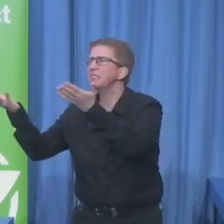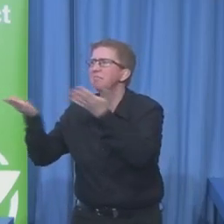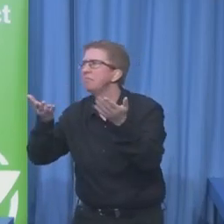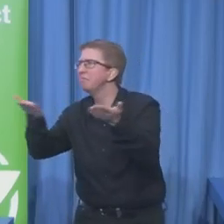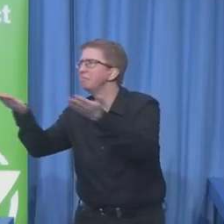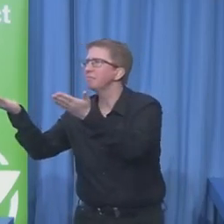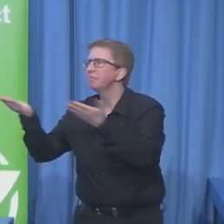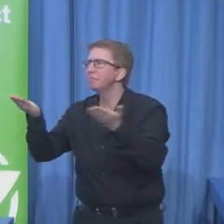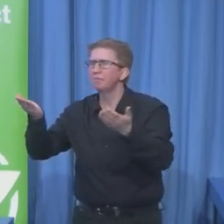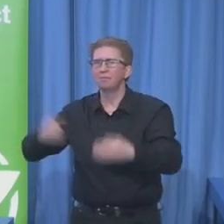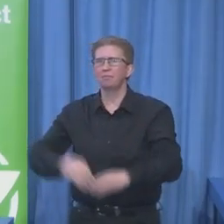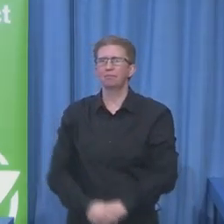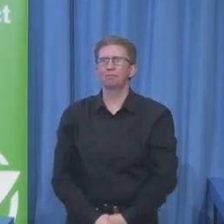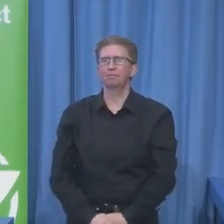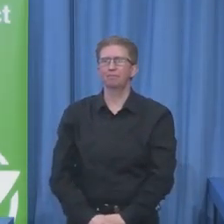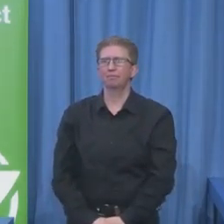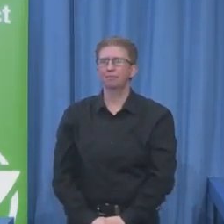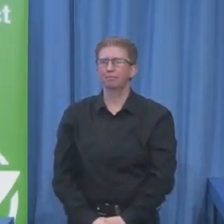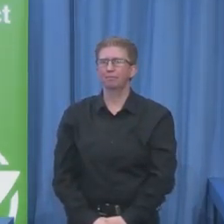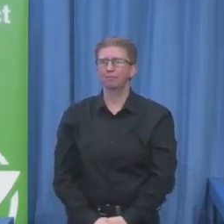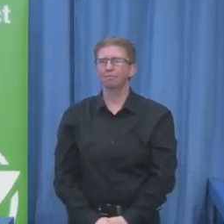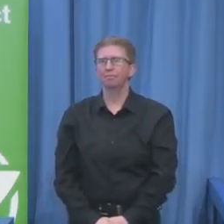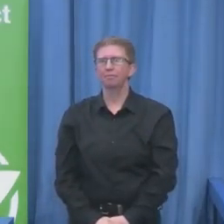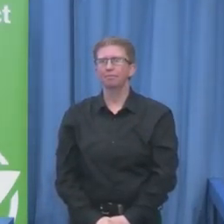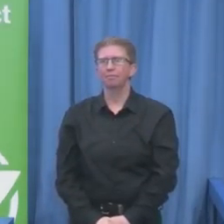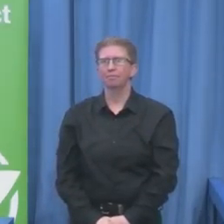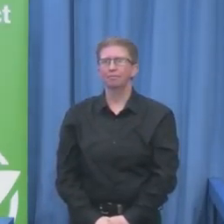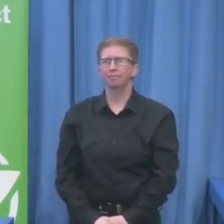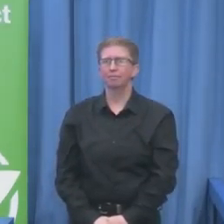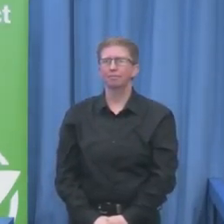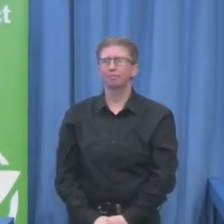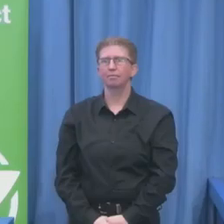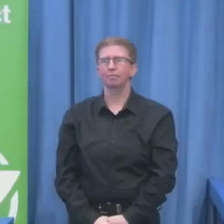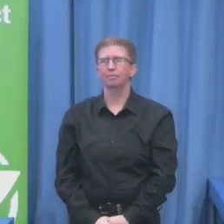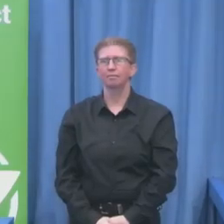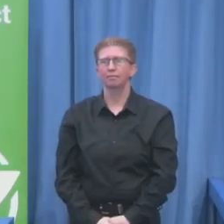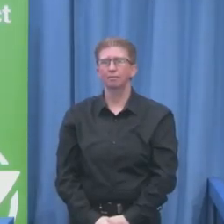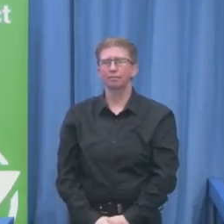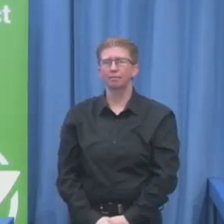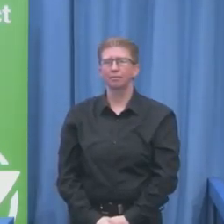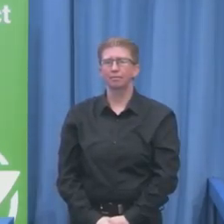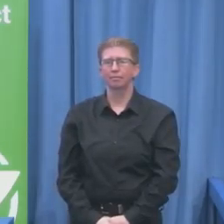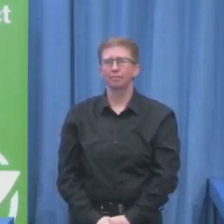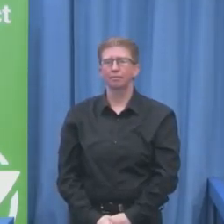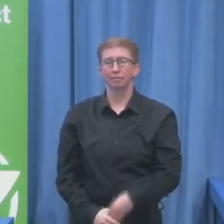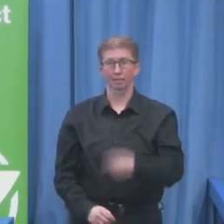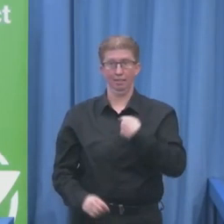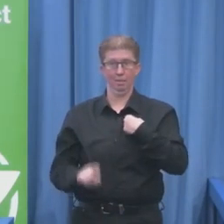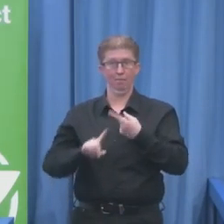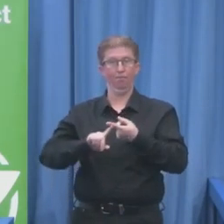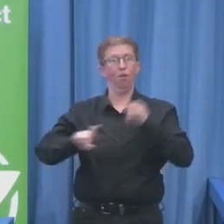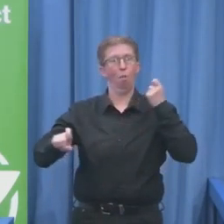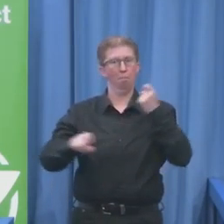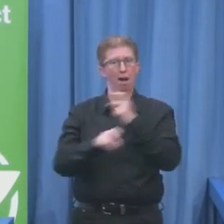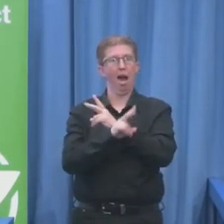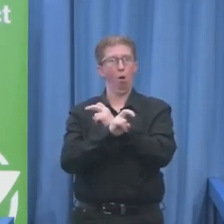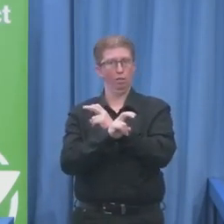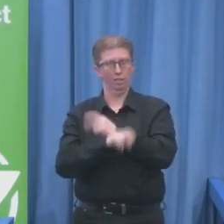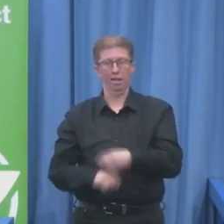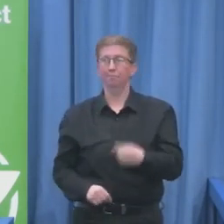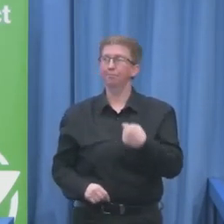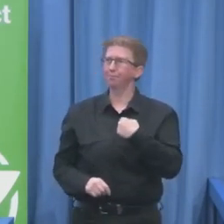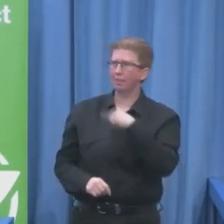microphone. Thank you. My name is Tobias Schoenflug. I'm from Austria, and my question goes out to